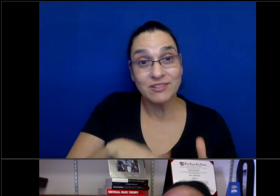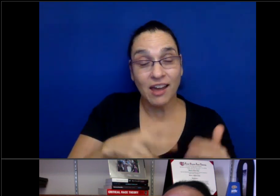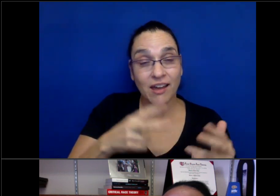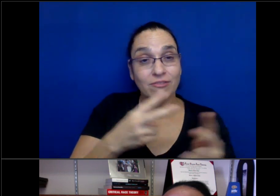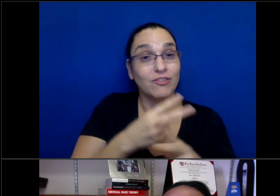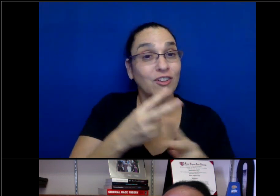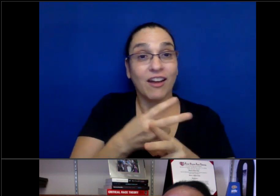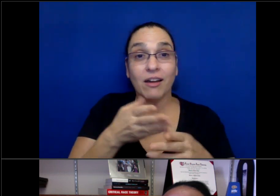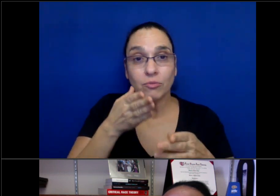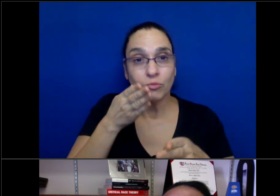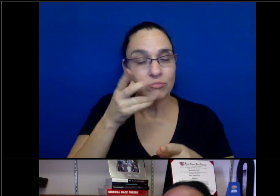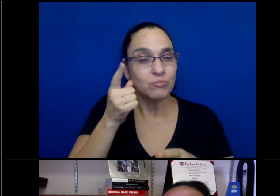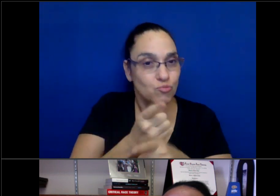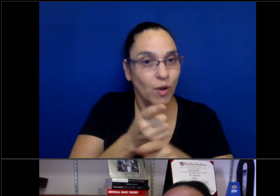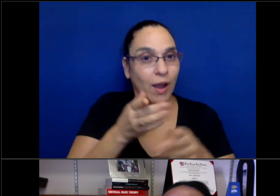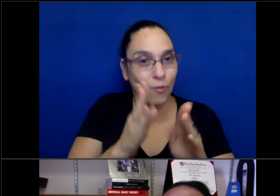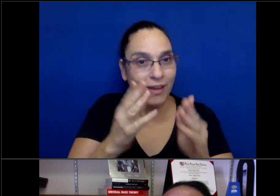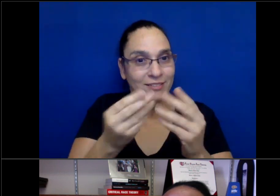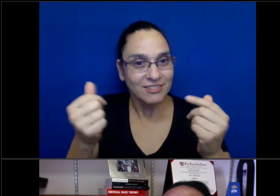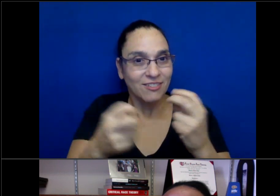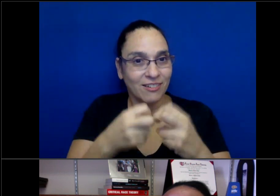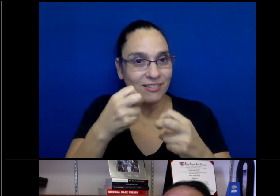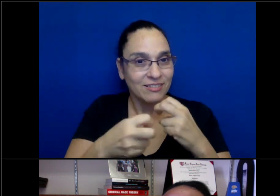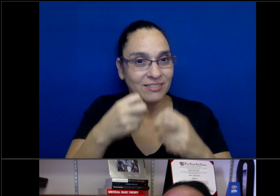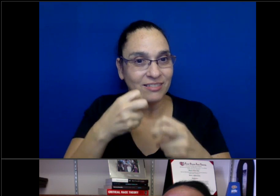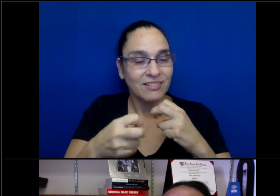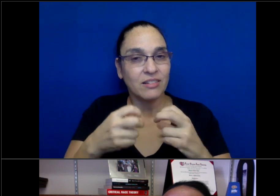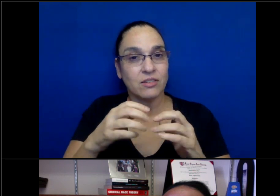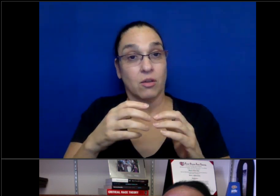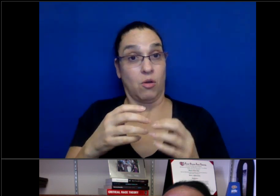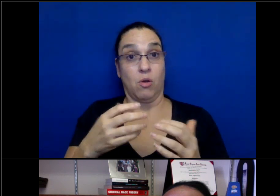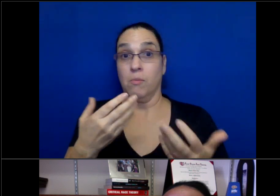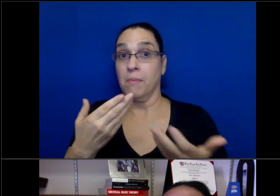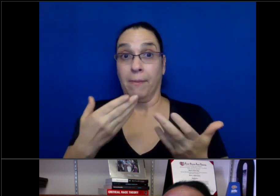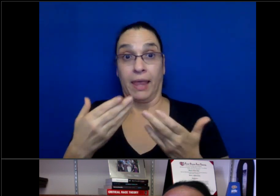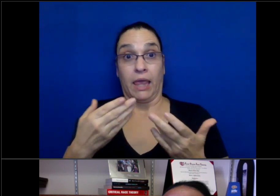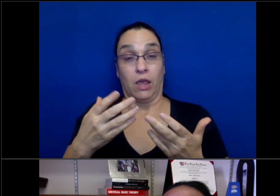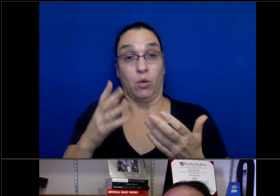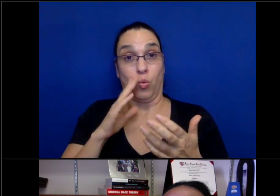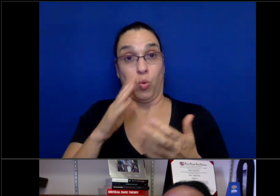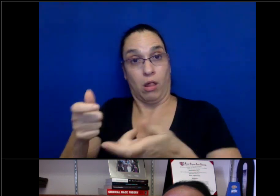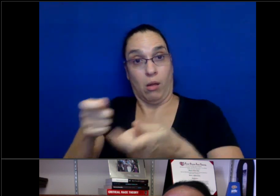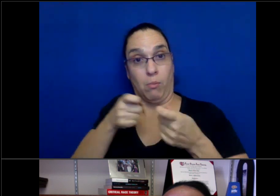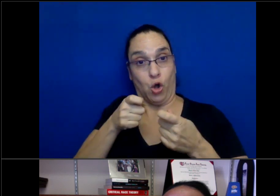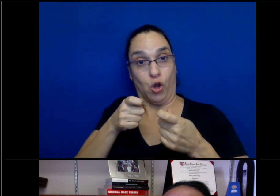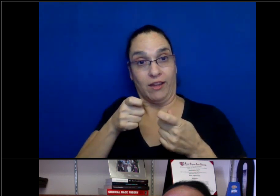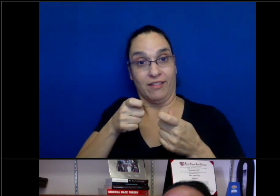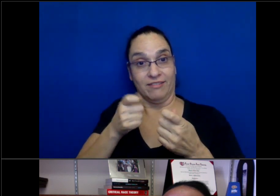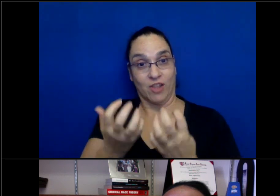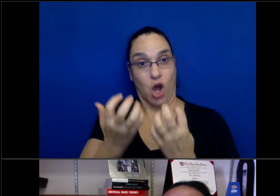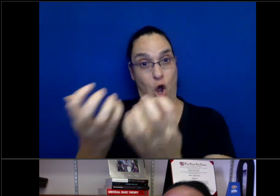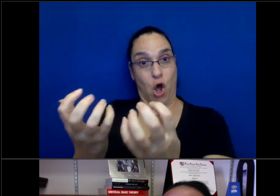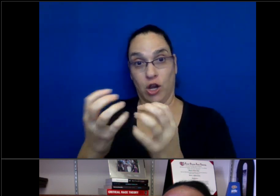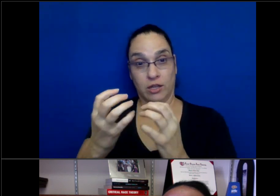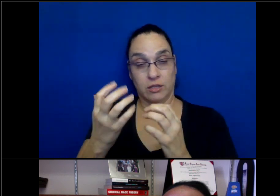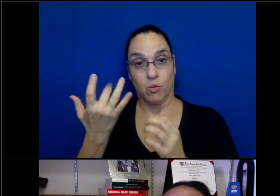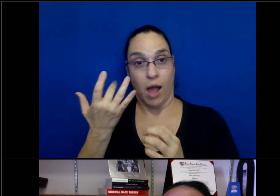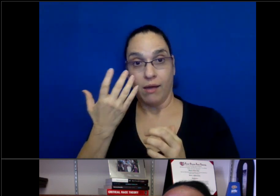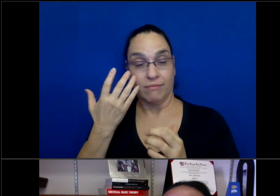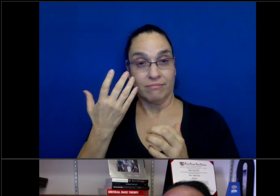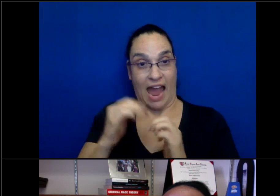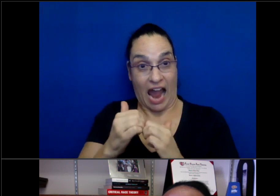is to lay out the open problem, to see how the predecessors approach these problems,